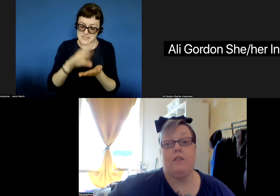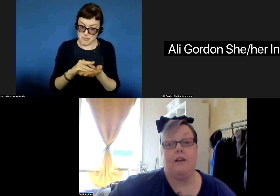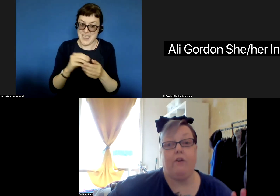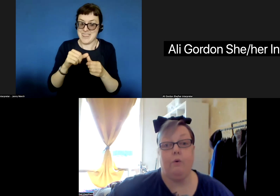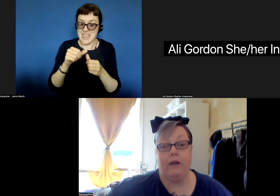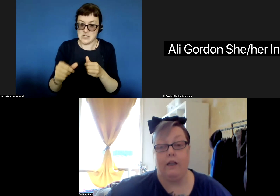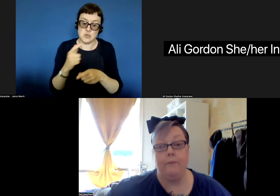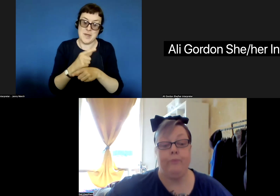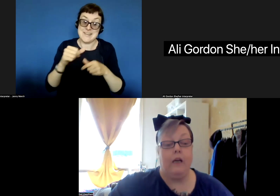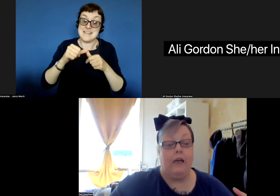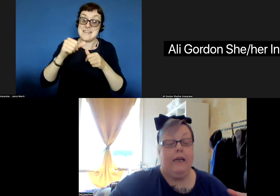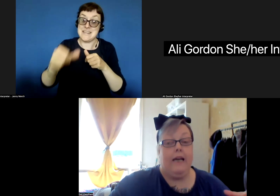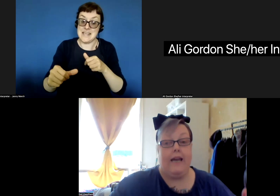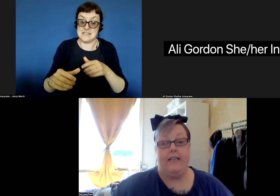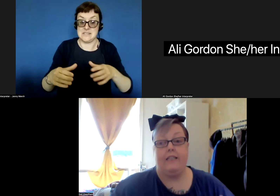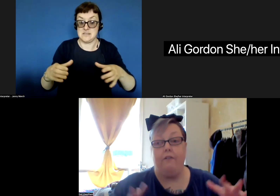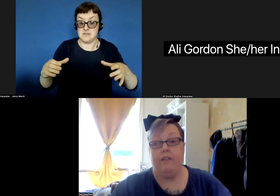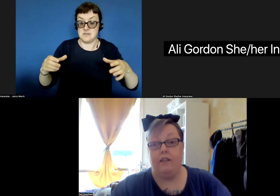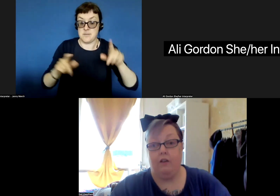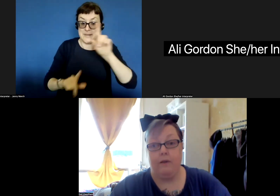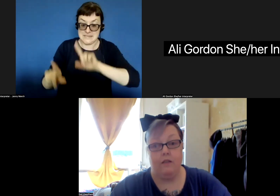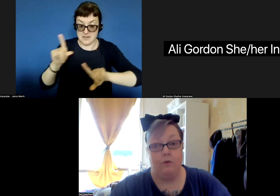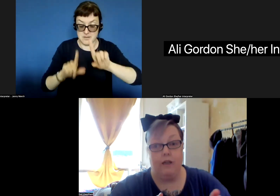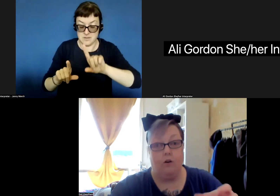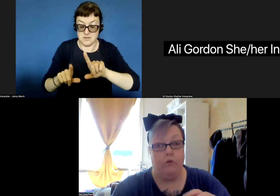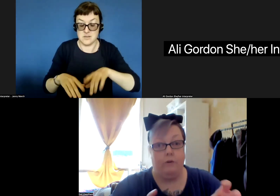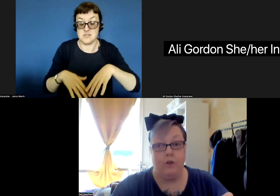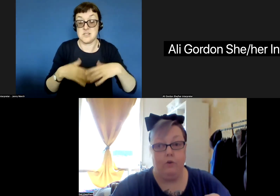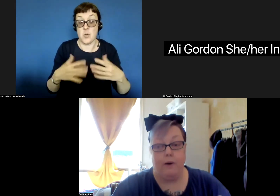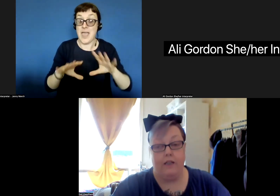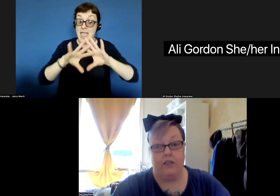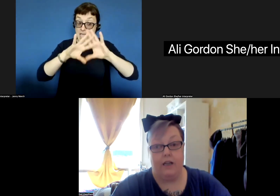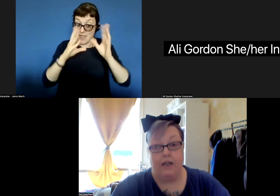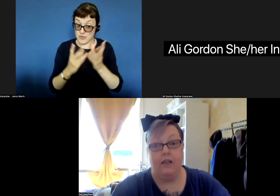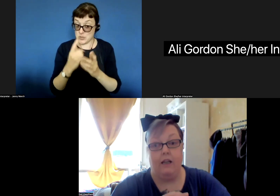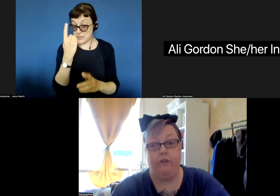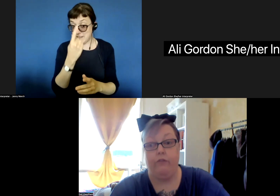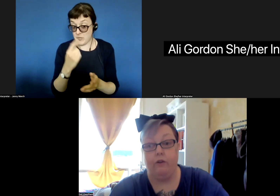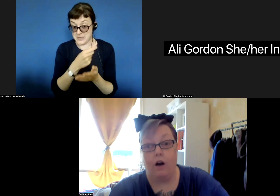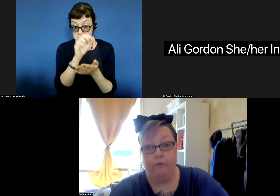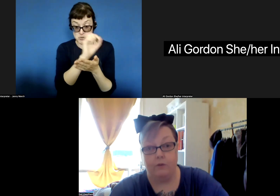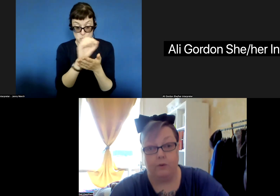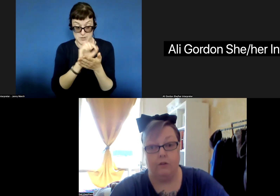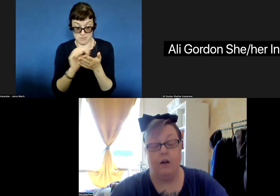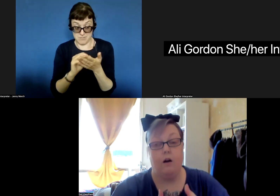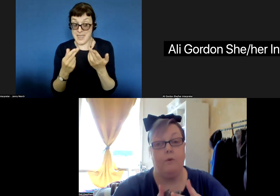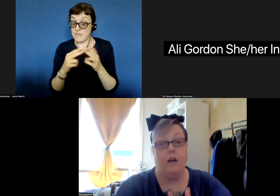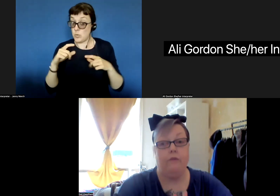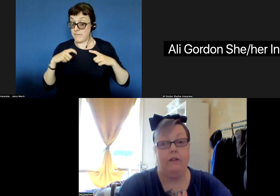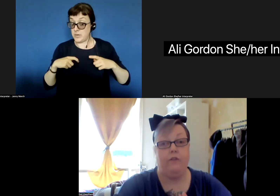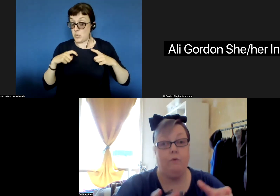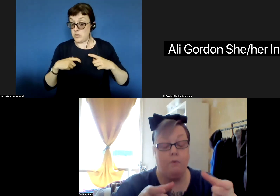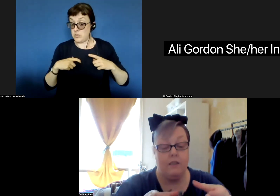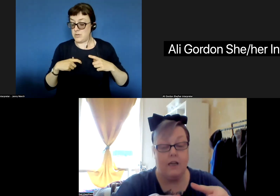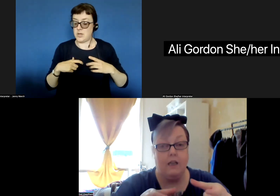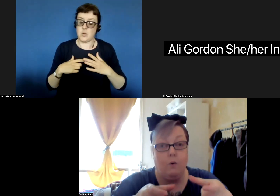going to say very quickly is everything that you've been doing on your doodle page today, if you feel comfortable, I would love it